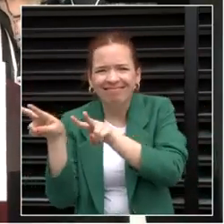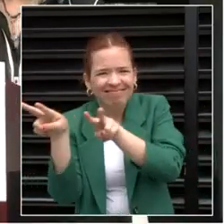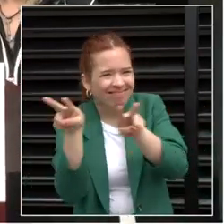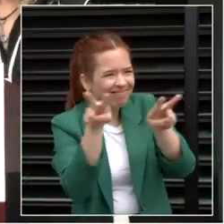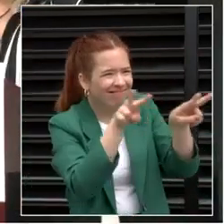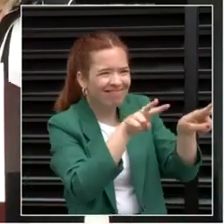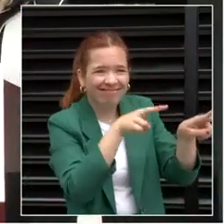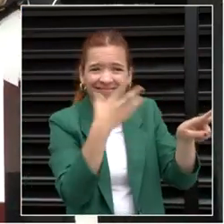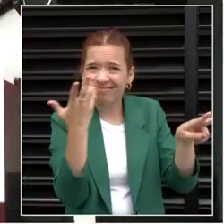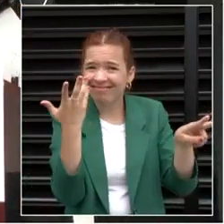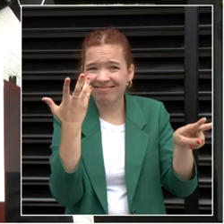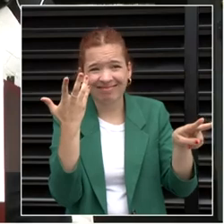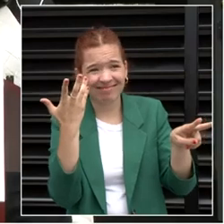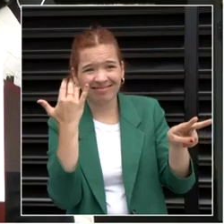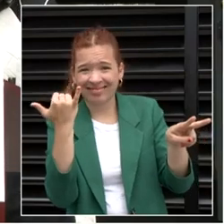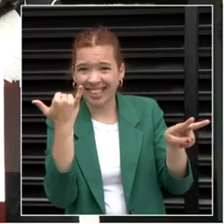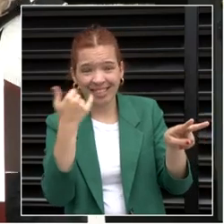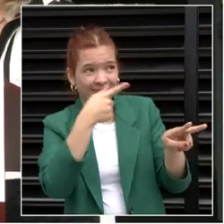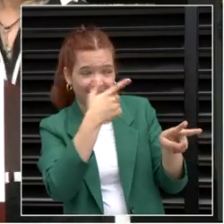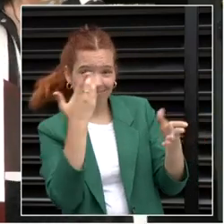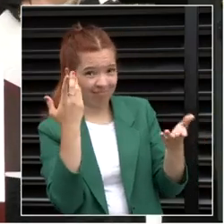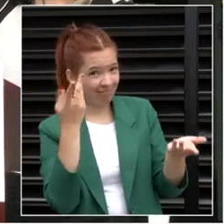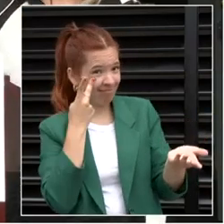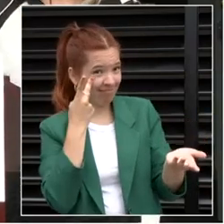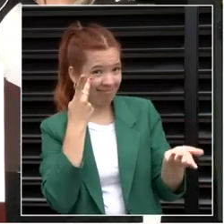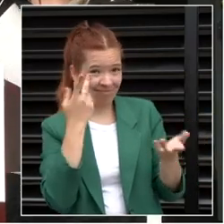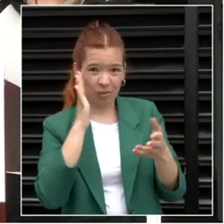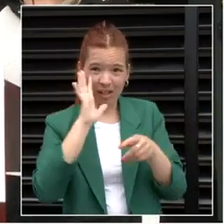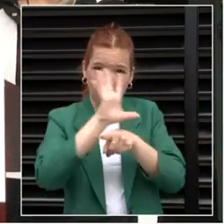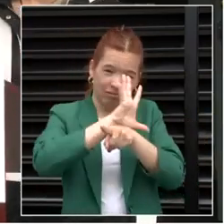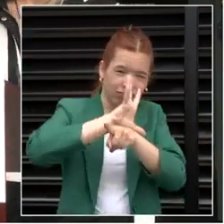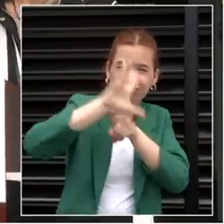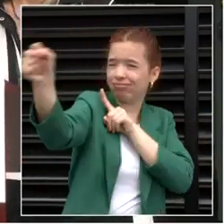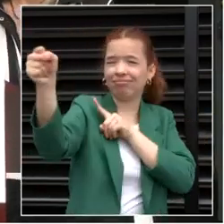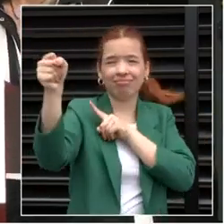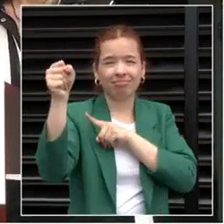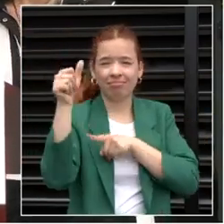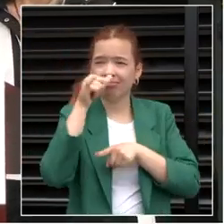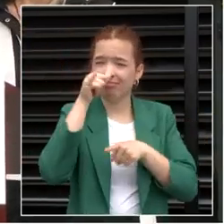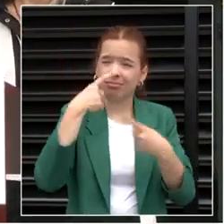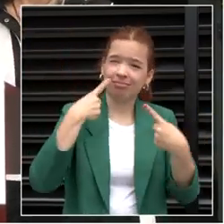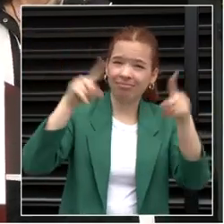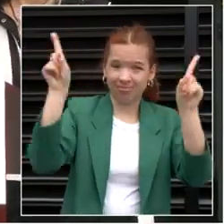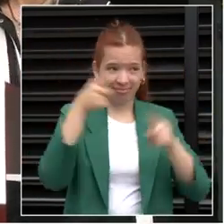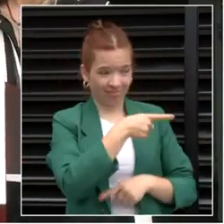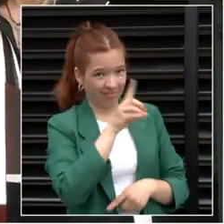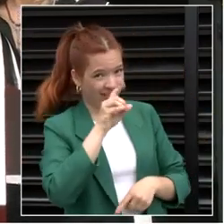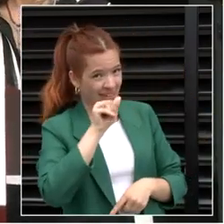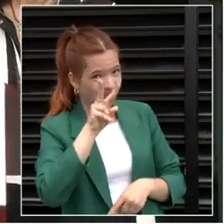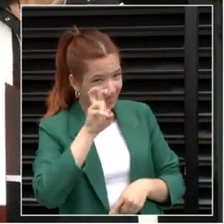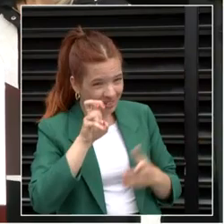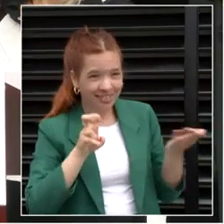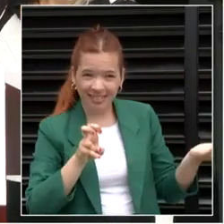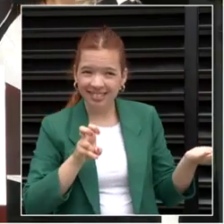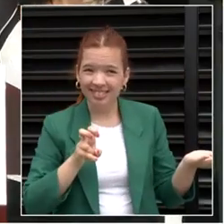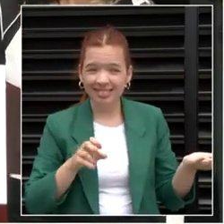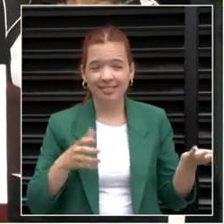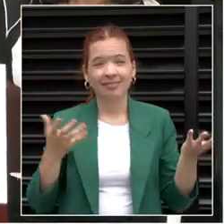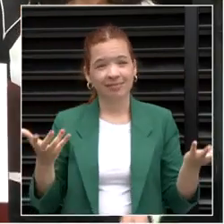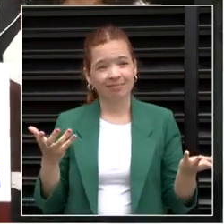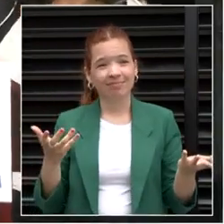And enjoy, experience alternative music when it is truly alternative. Thank